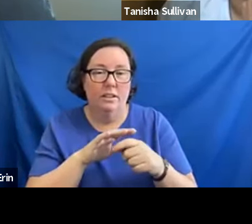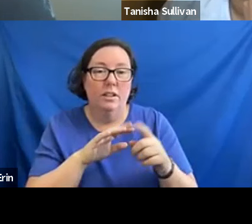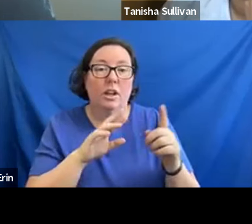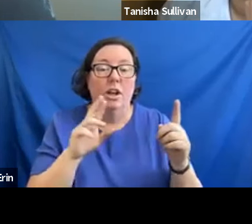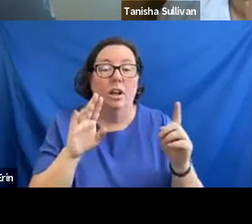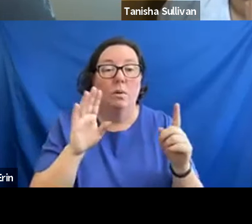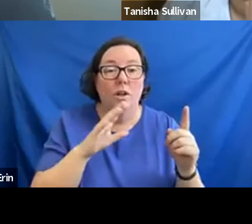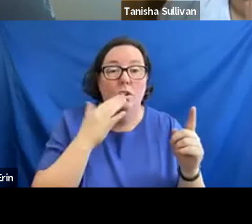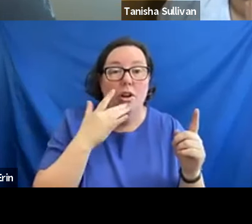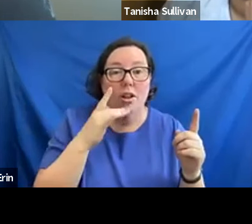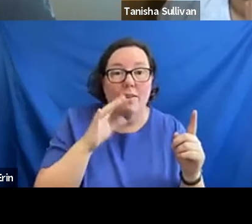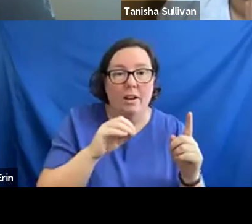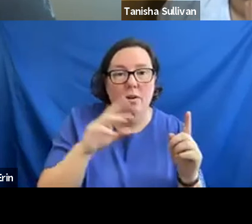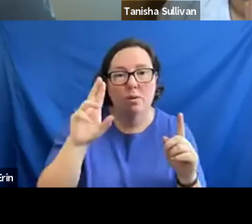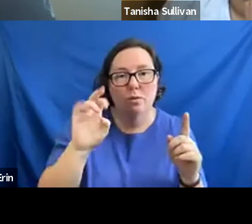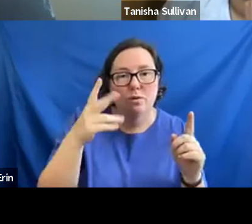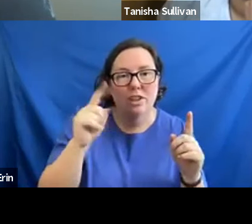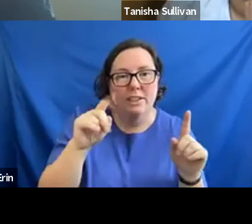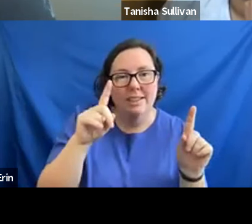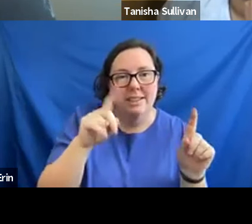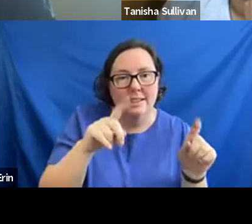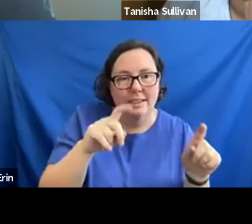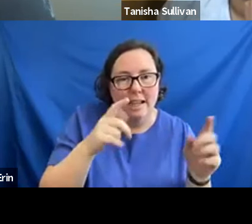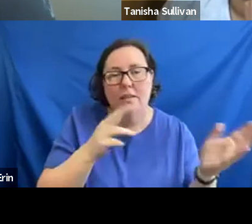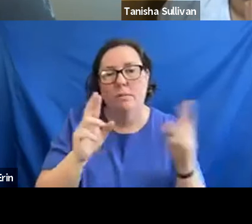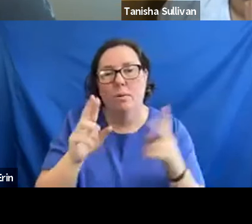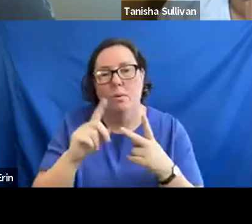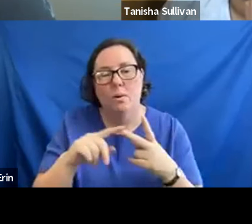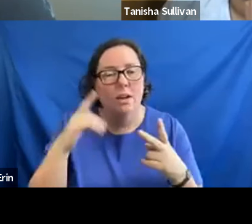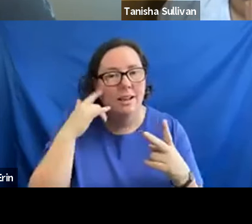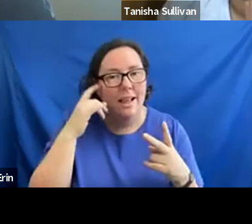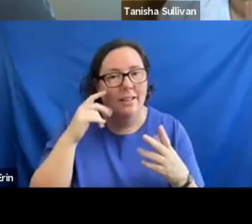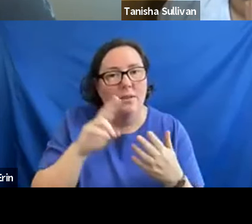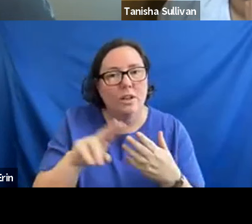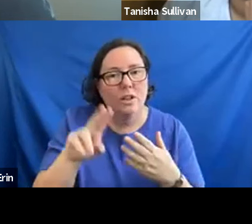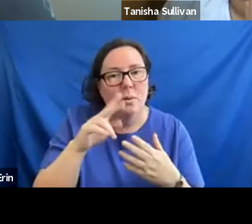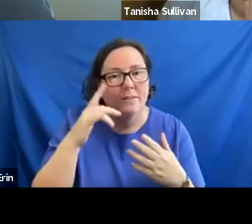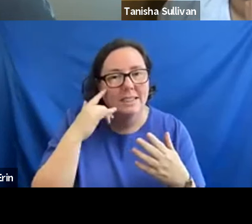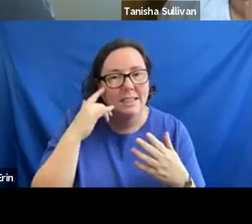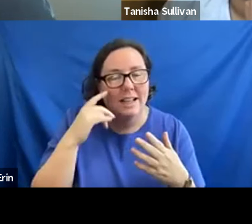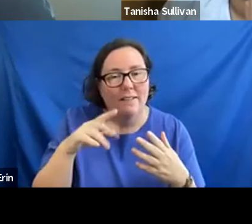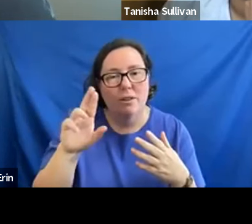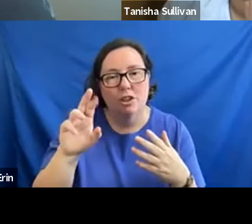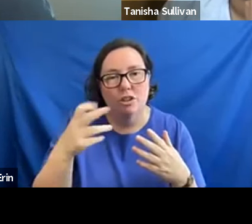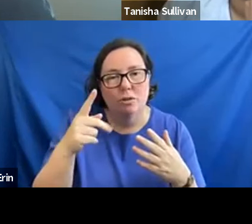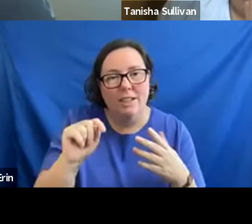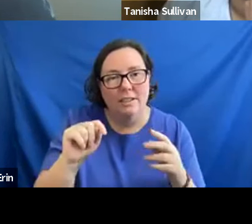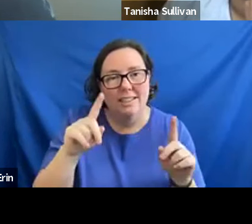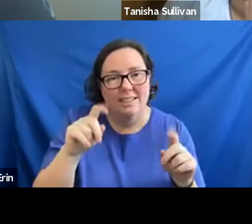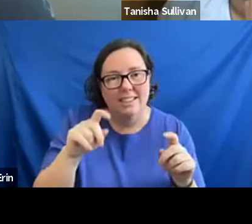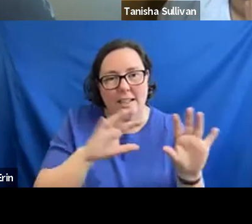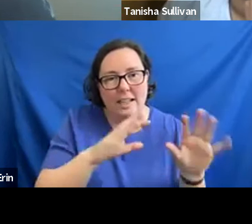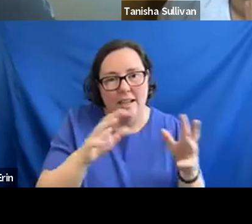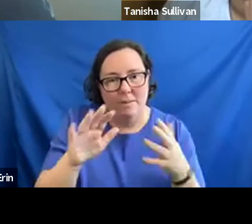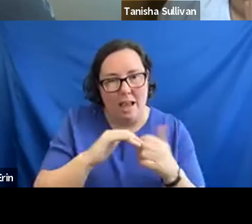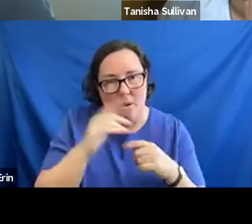or the Regents at the University of California have thought about it. And for some